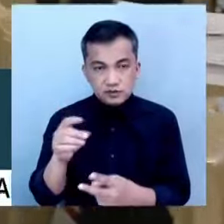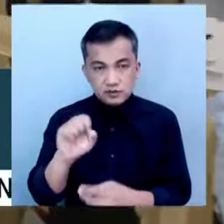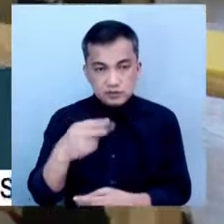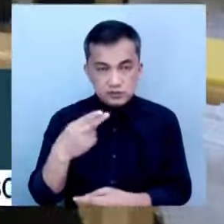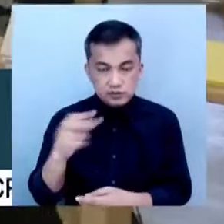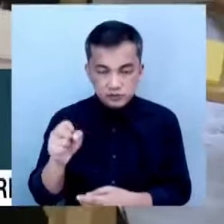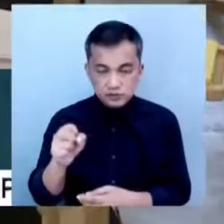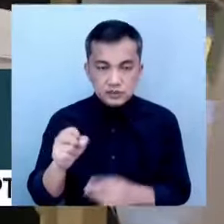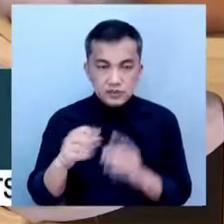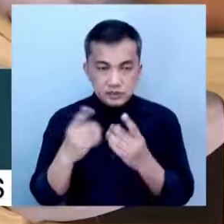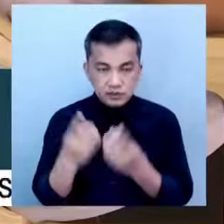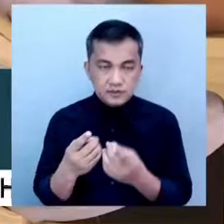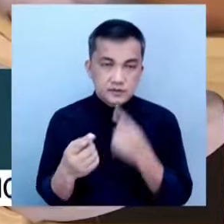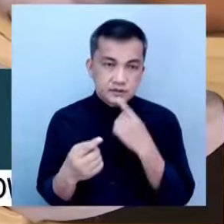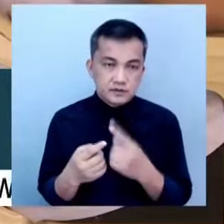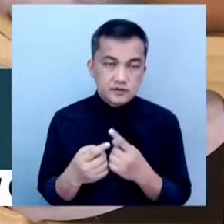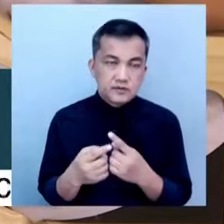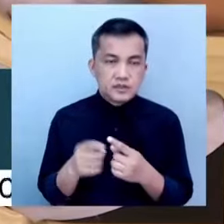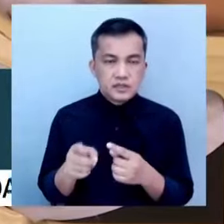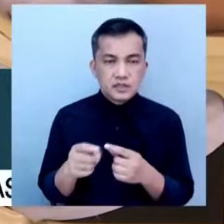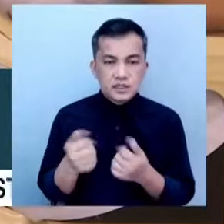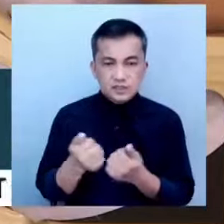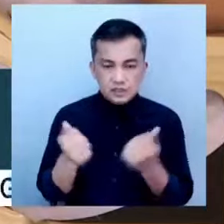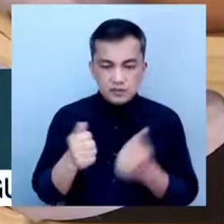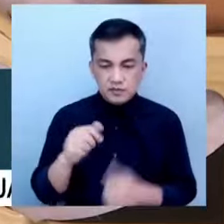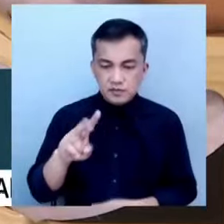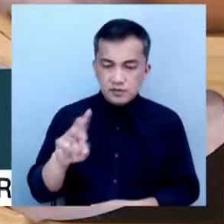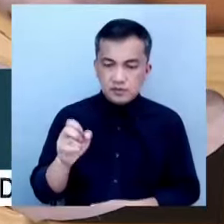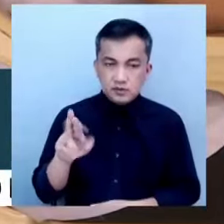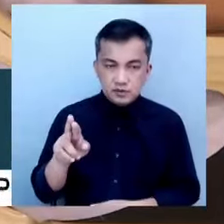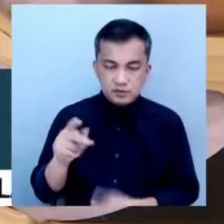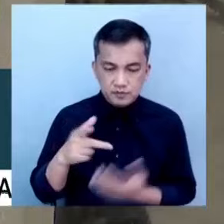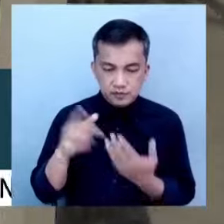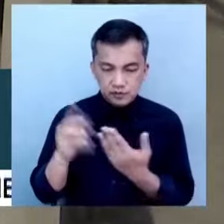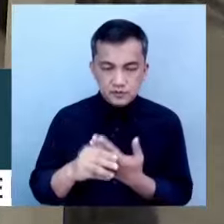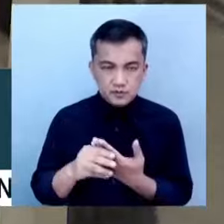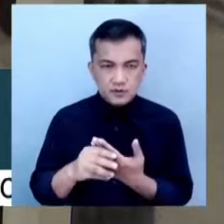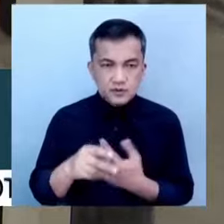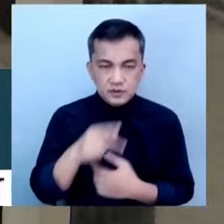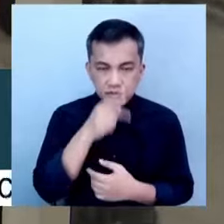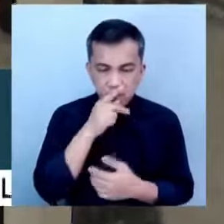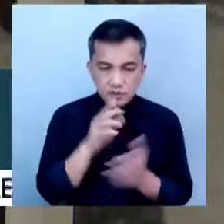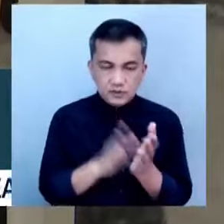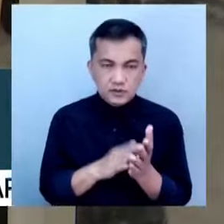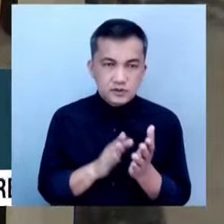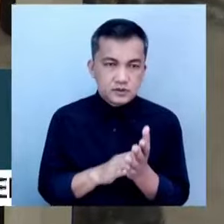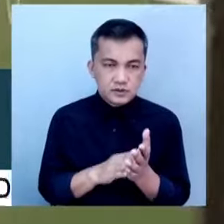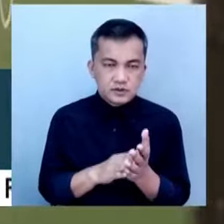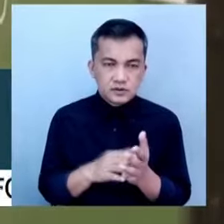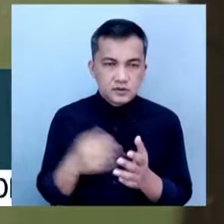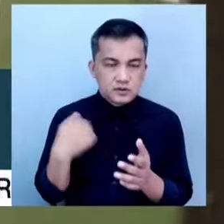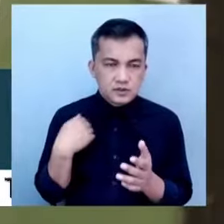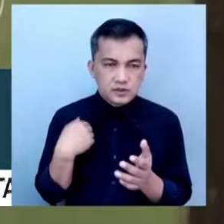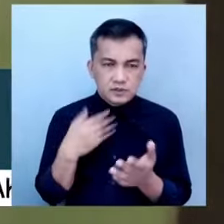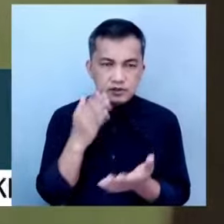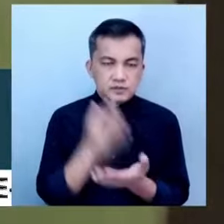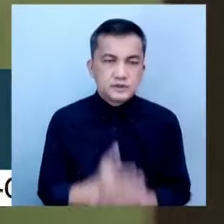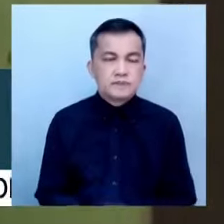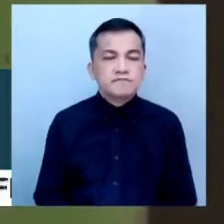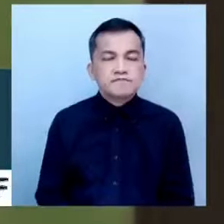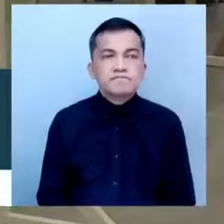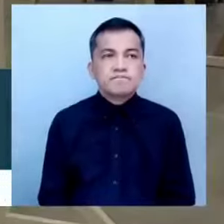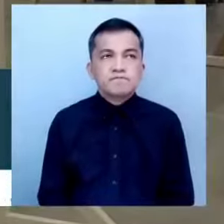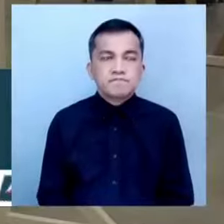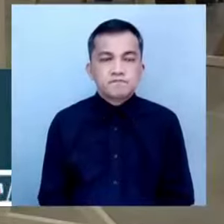DepEd says, is to avail the voucher program with the private schools, which has not been stopped. Joyce